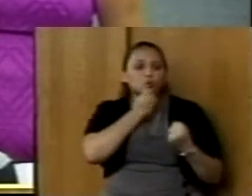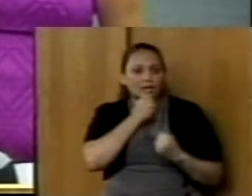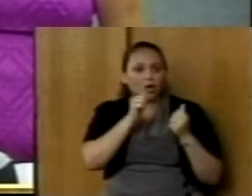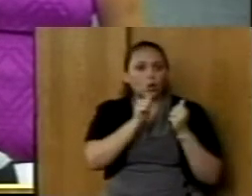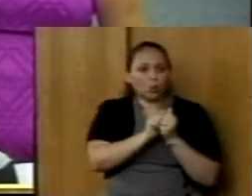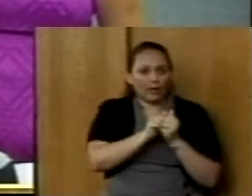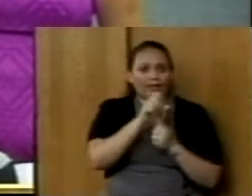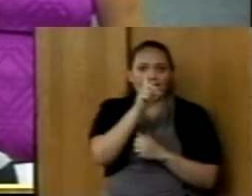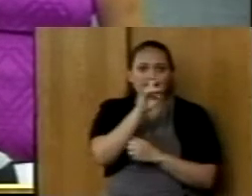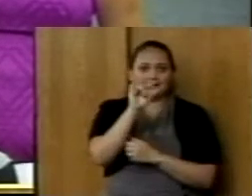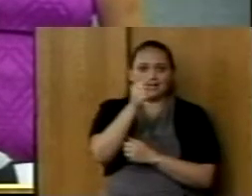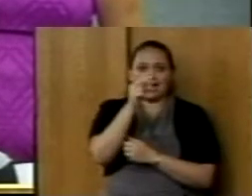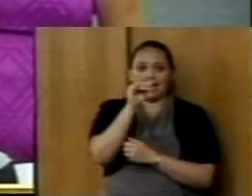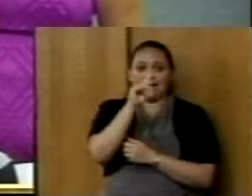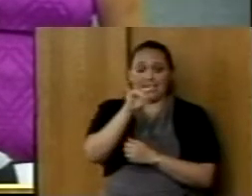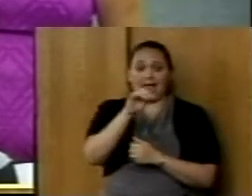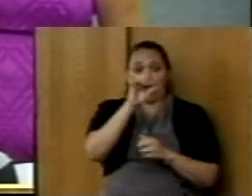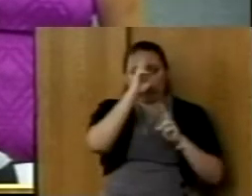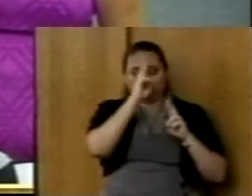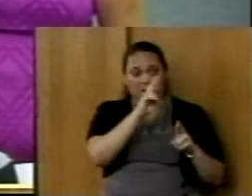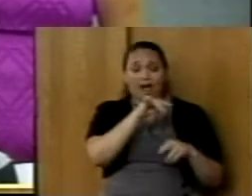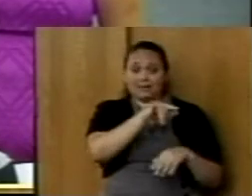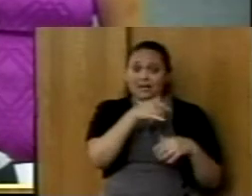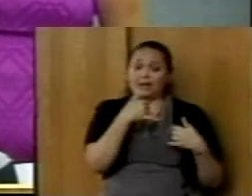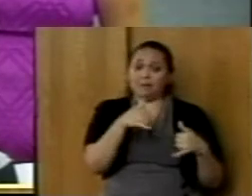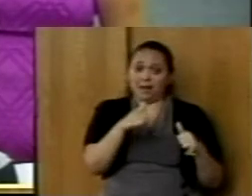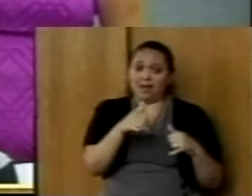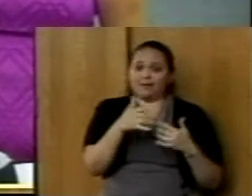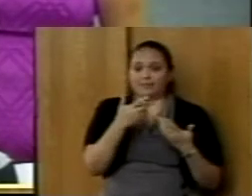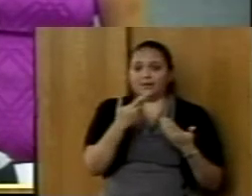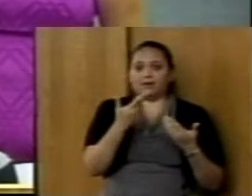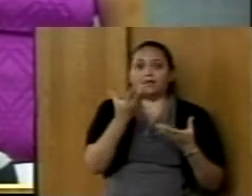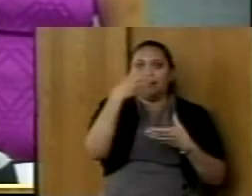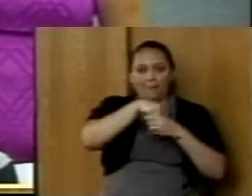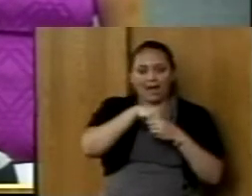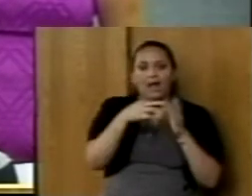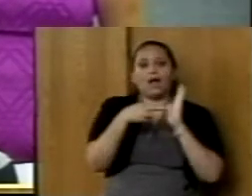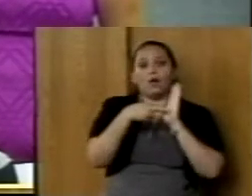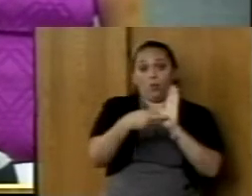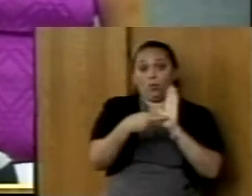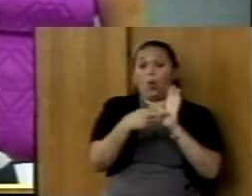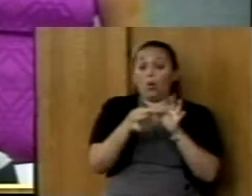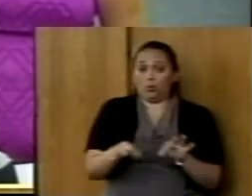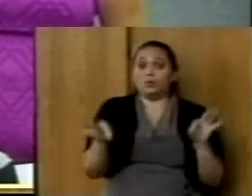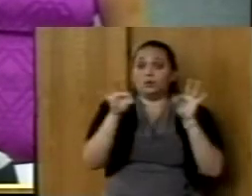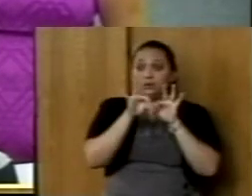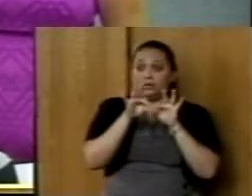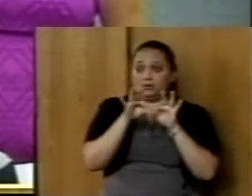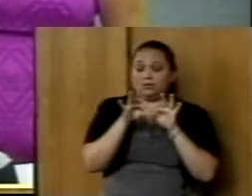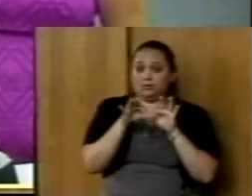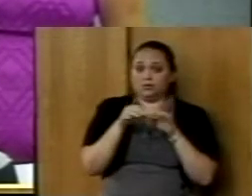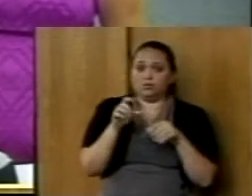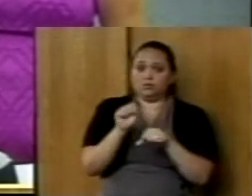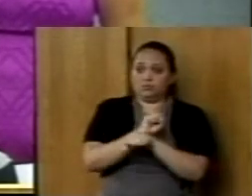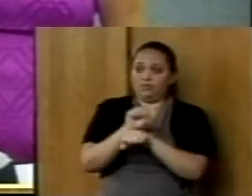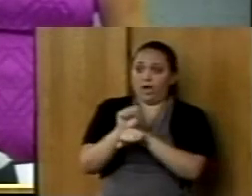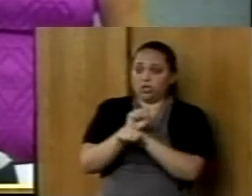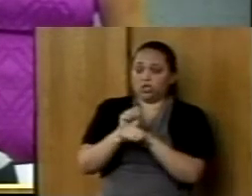dignity and respect as they play an essential role in the team effort required to make a school district function